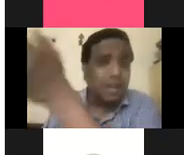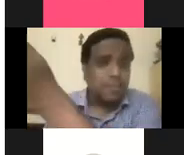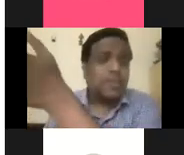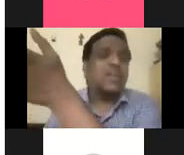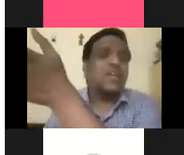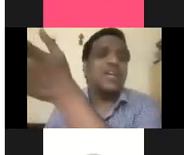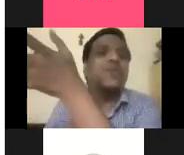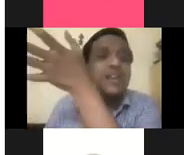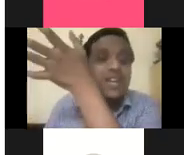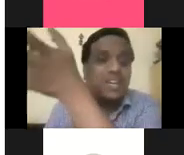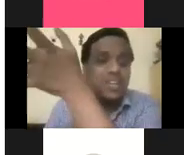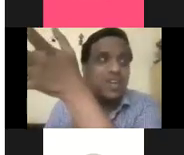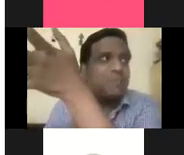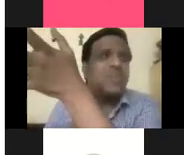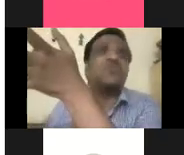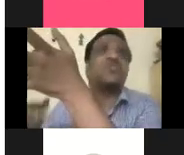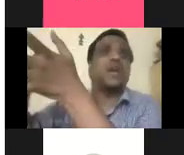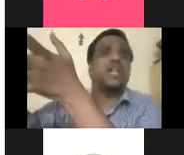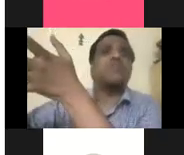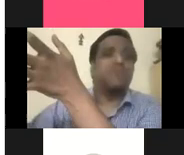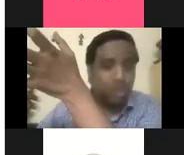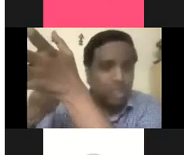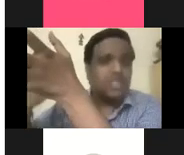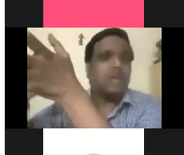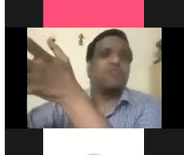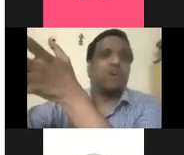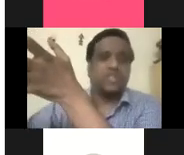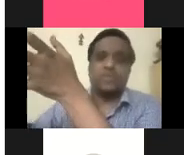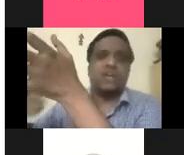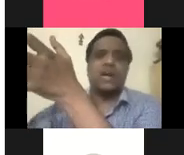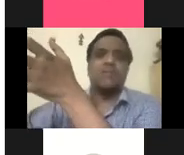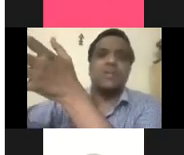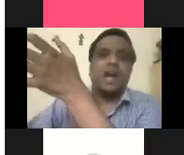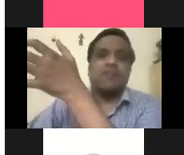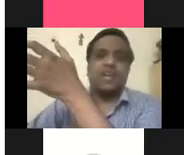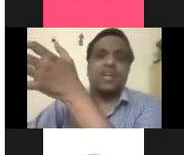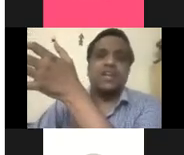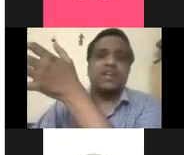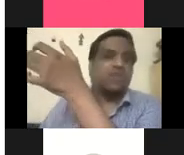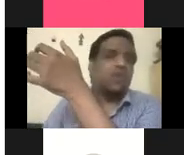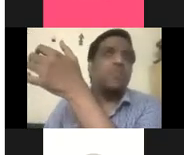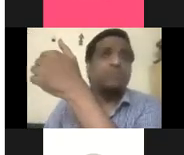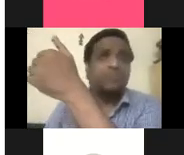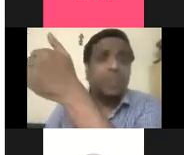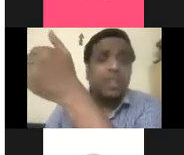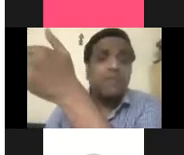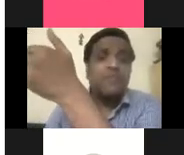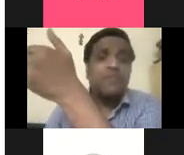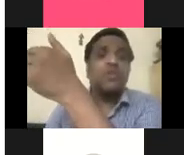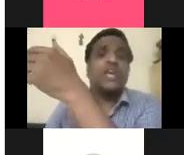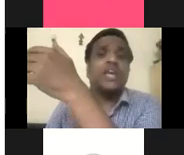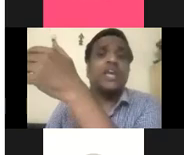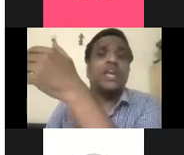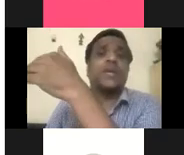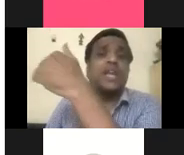baad aap equally treat kijiye. Means uske baad ho sakta hai performance abhi kaam, after getting a job we